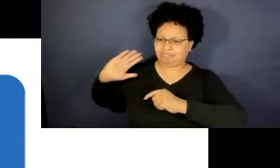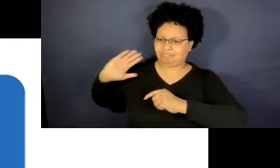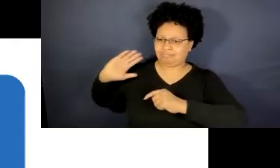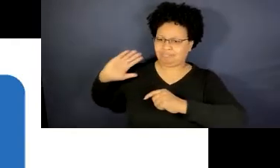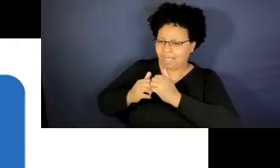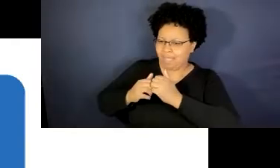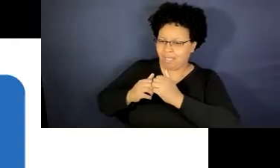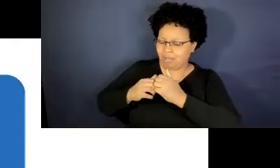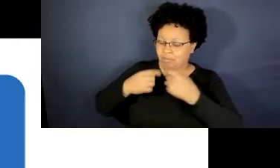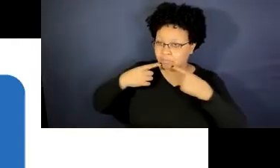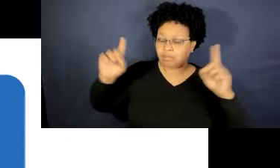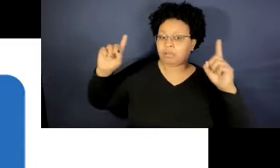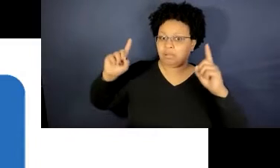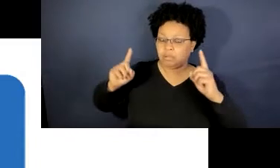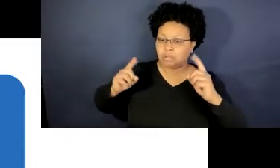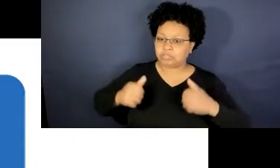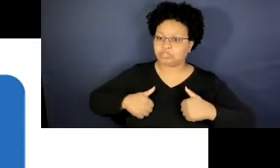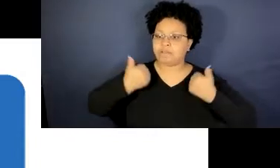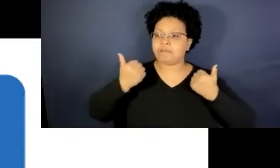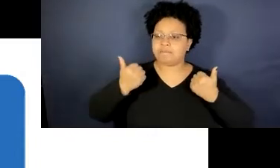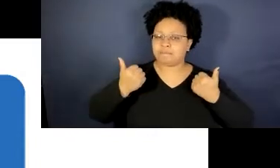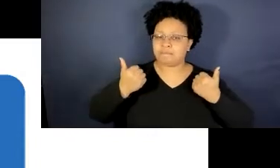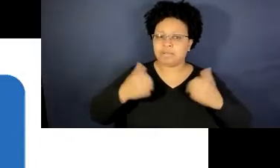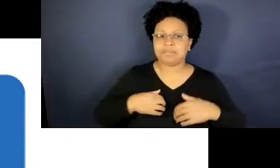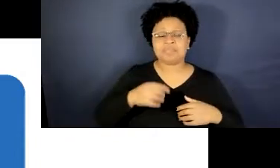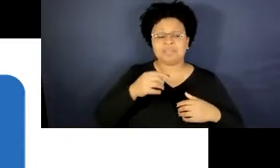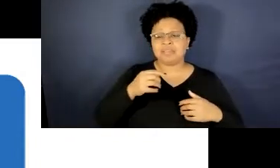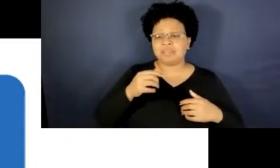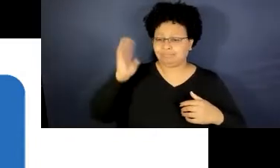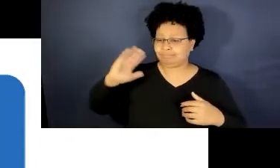Well, this is, I contend to and suggest this. They had hope.